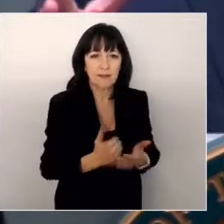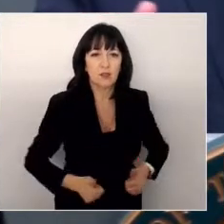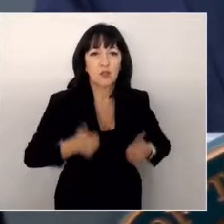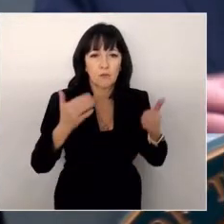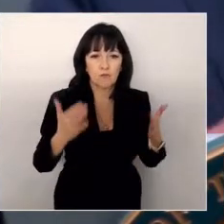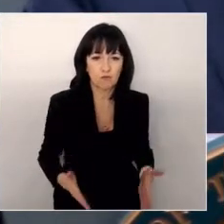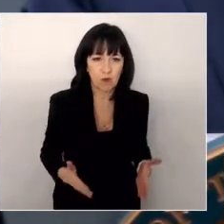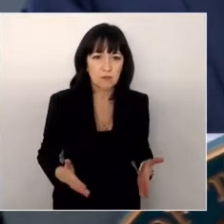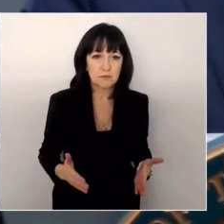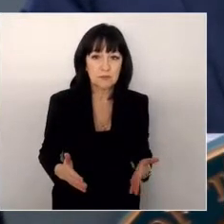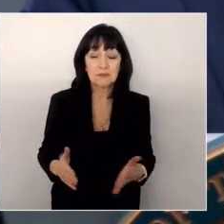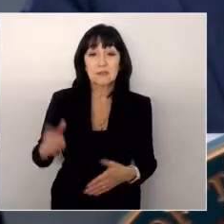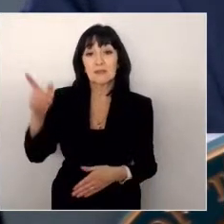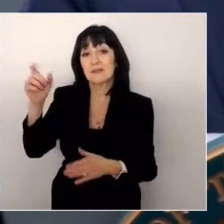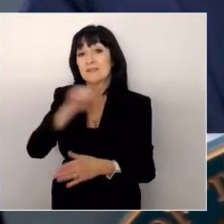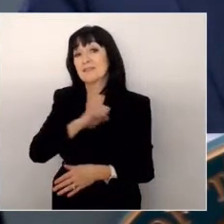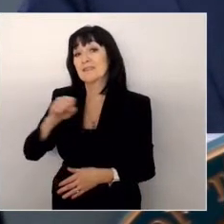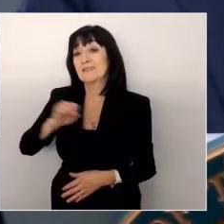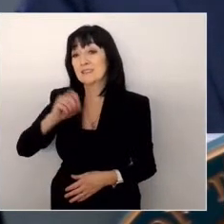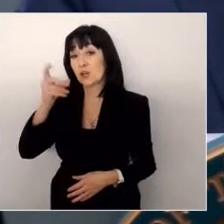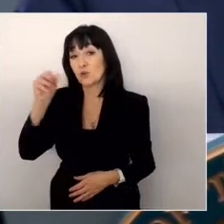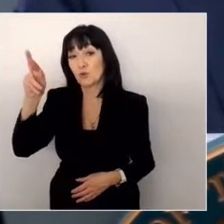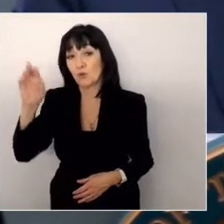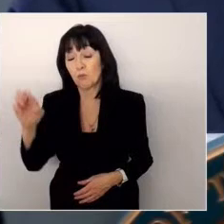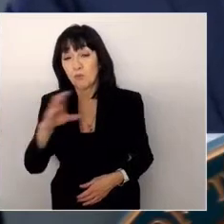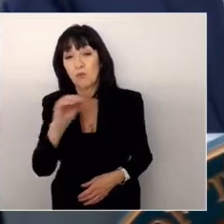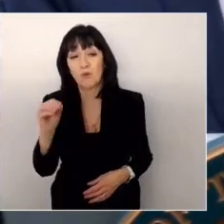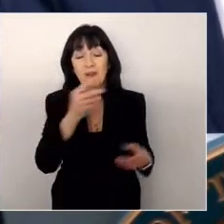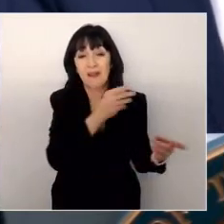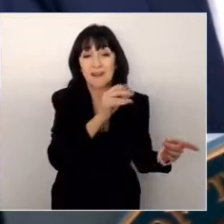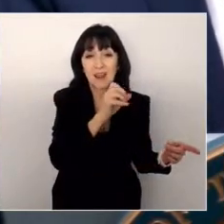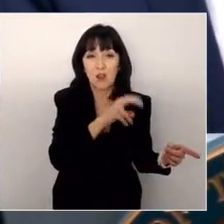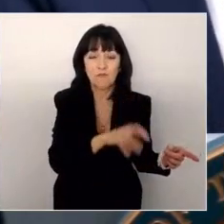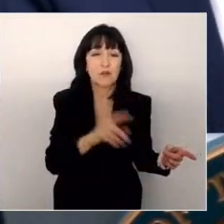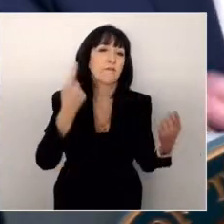we finally invested in K-3 basic special education.